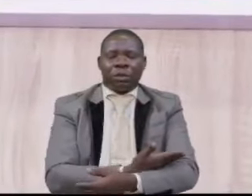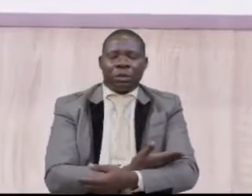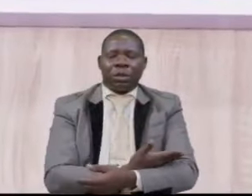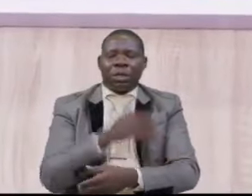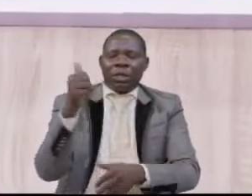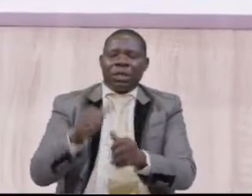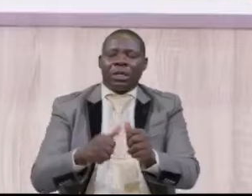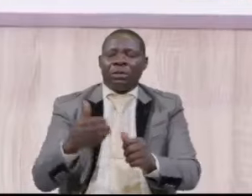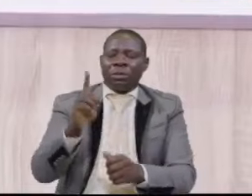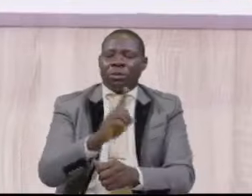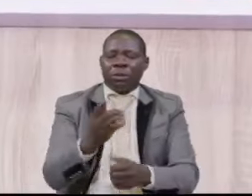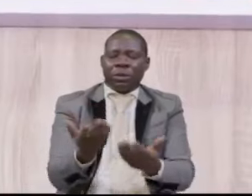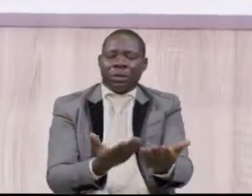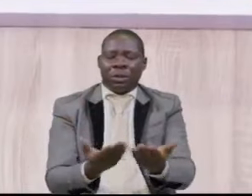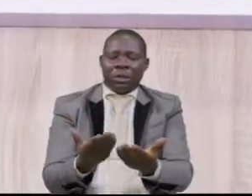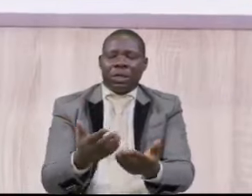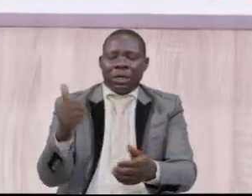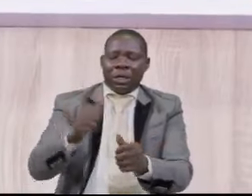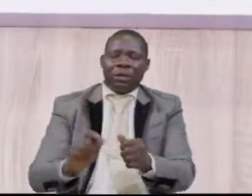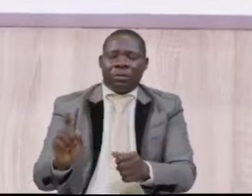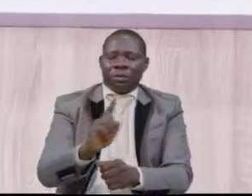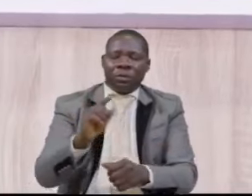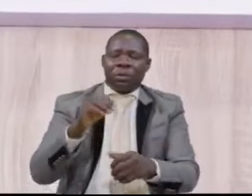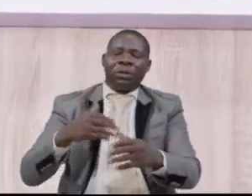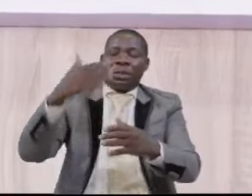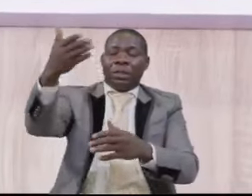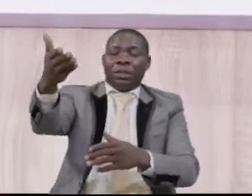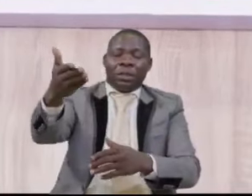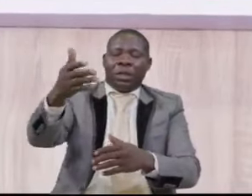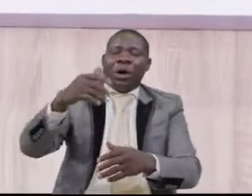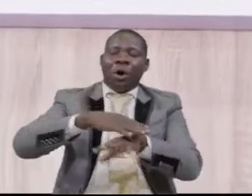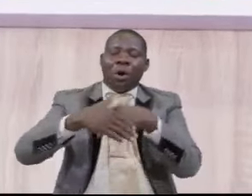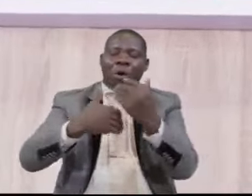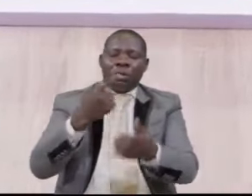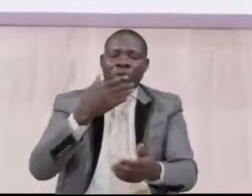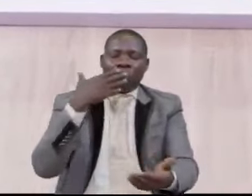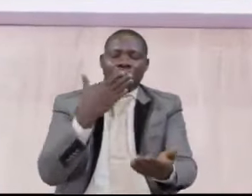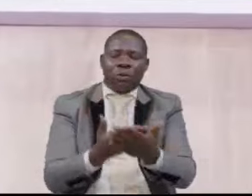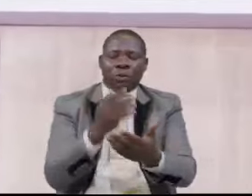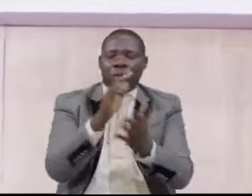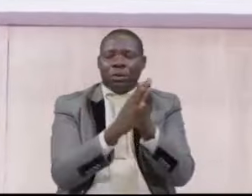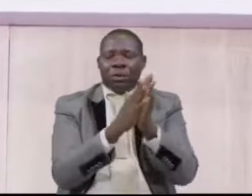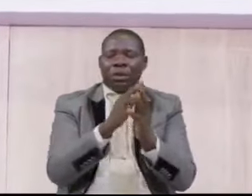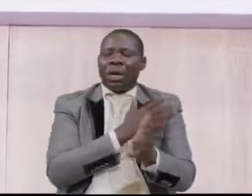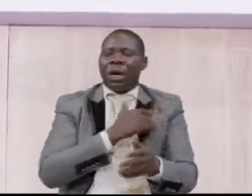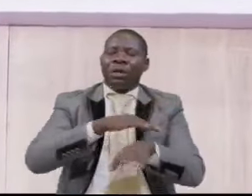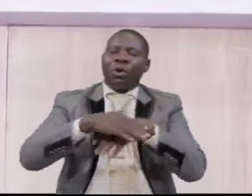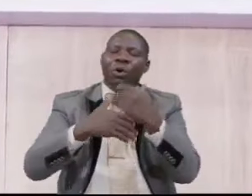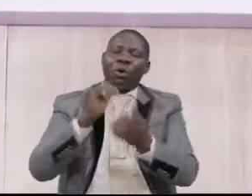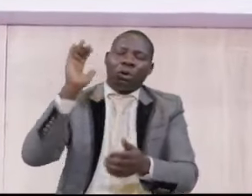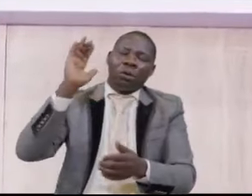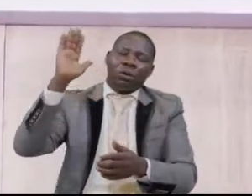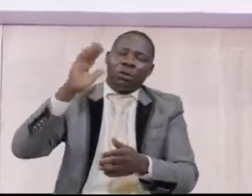here, everyone over there, all their good desires and all your good plans concerning